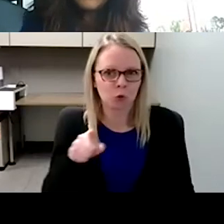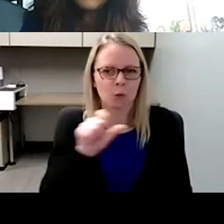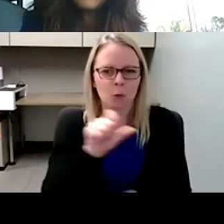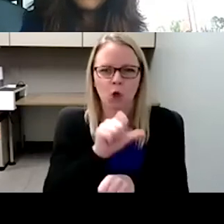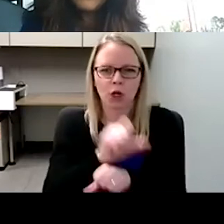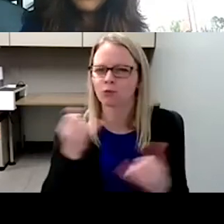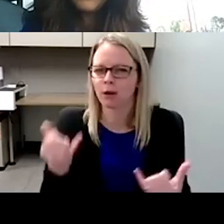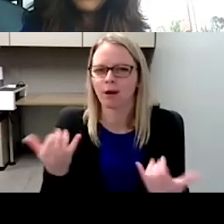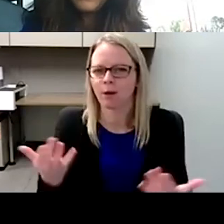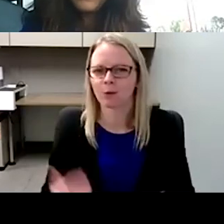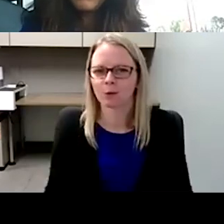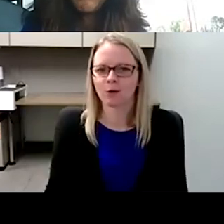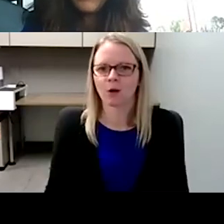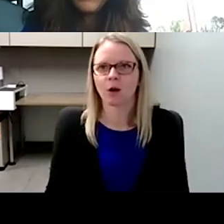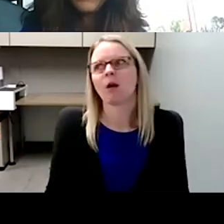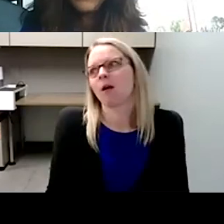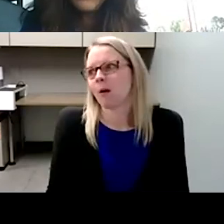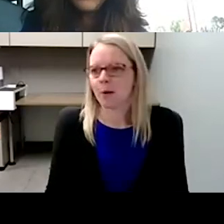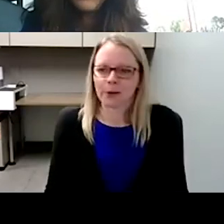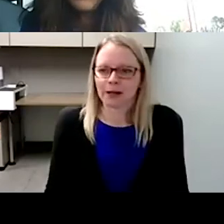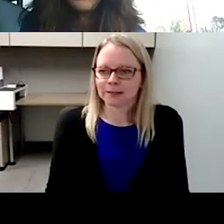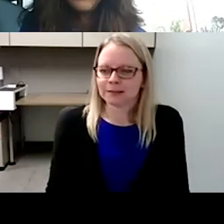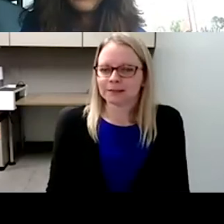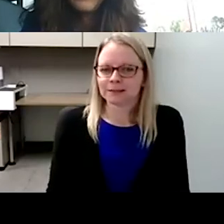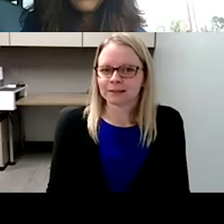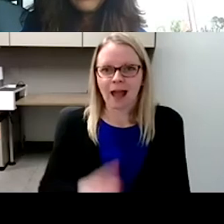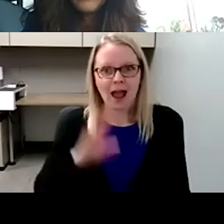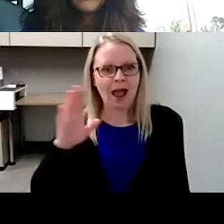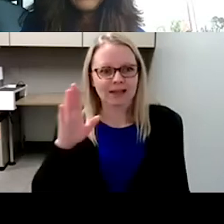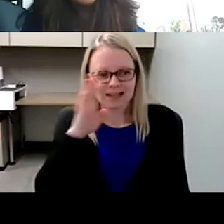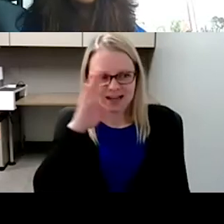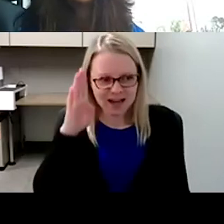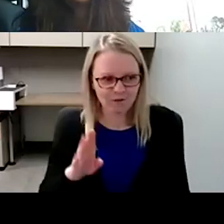Well, certainly I didn't think that I was going to be an accountant.